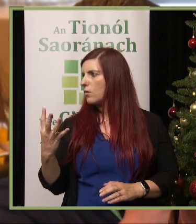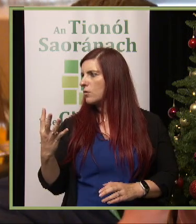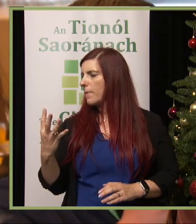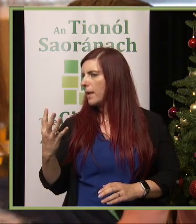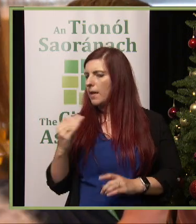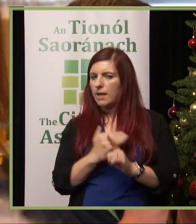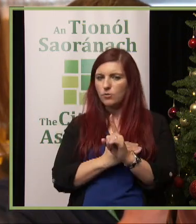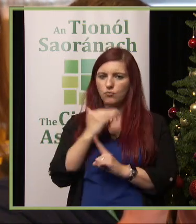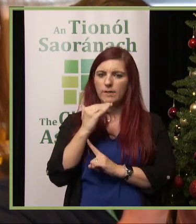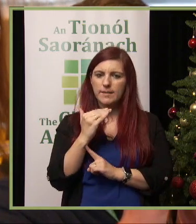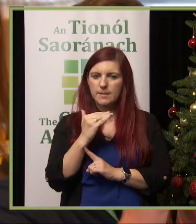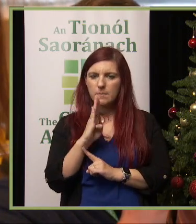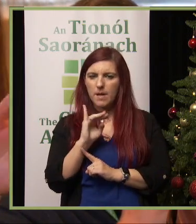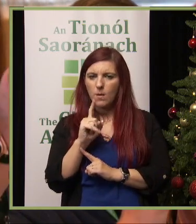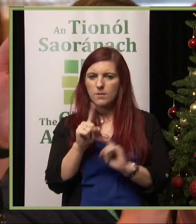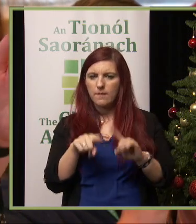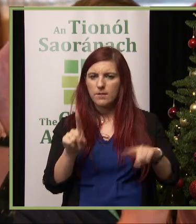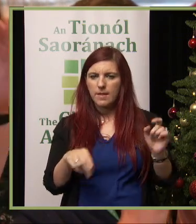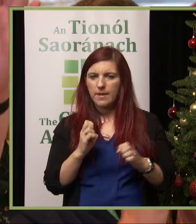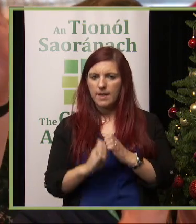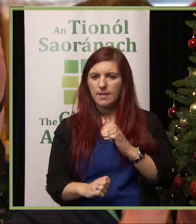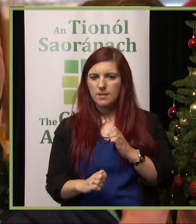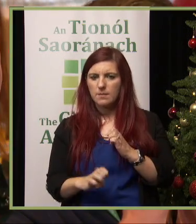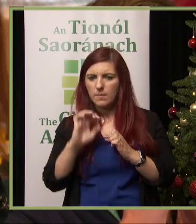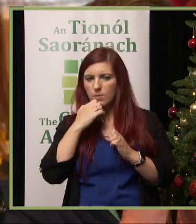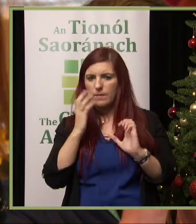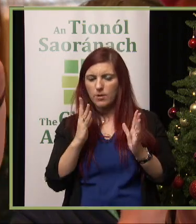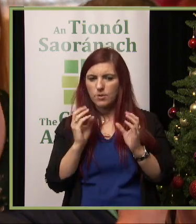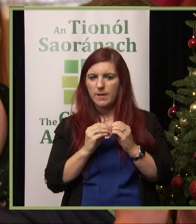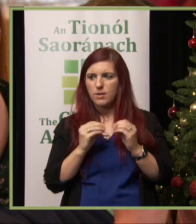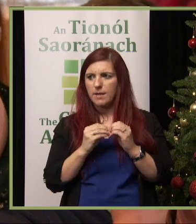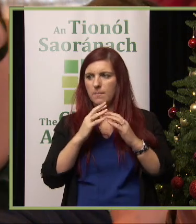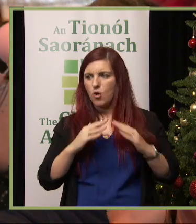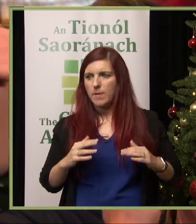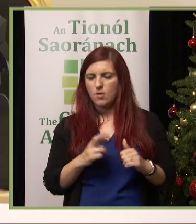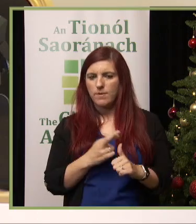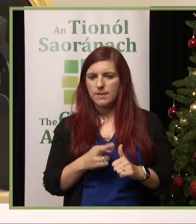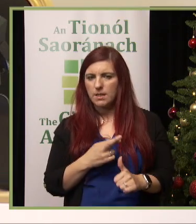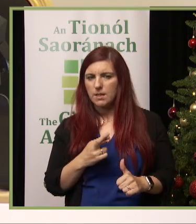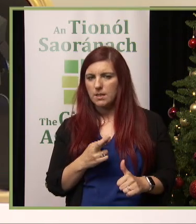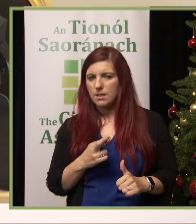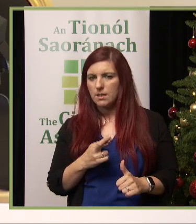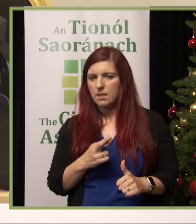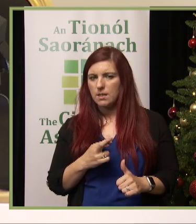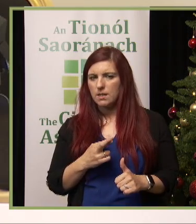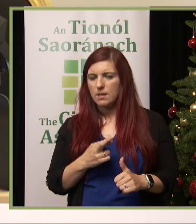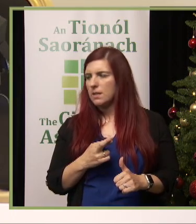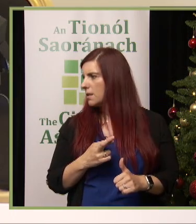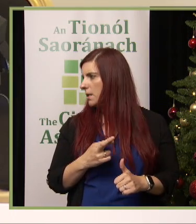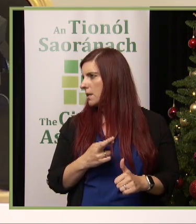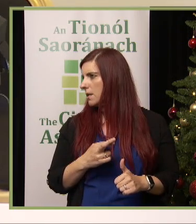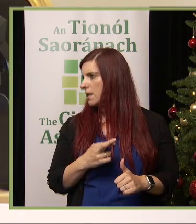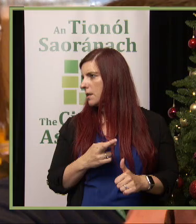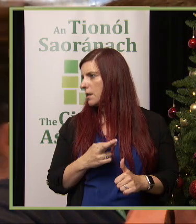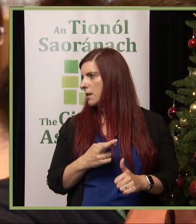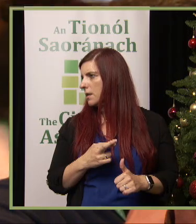end, just because it was highlighted, the pyramid to be, For halting biodiversity and restoring